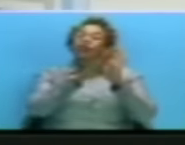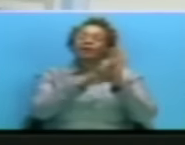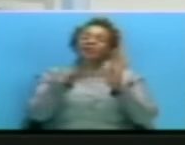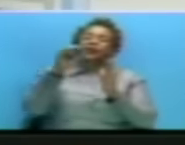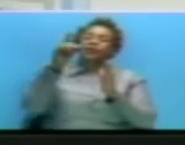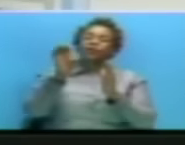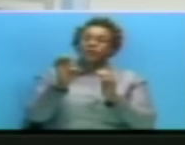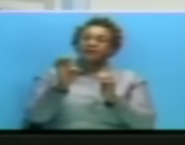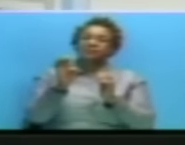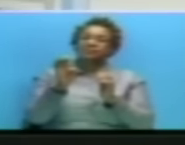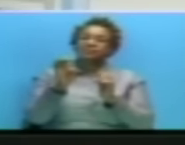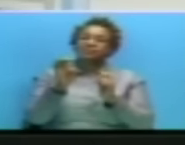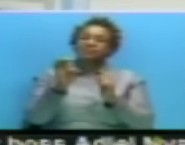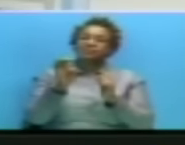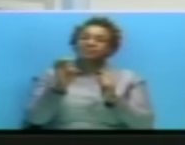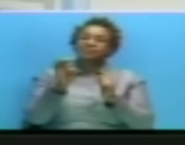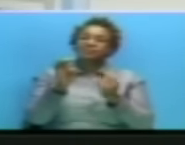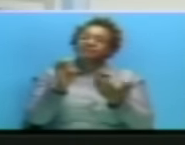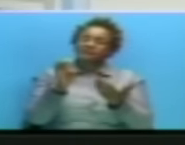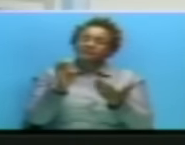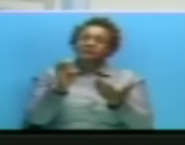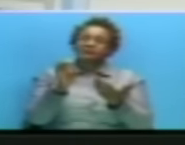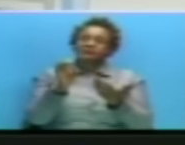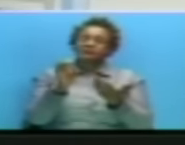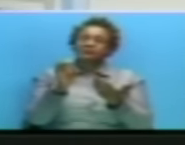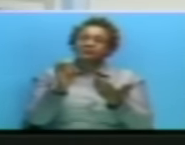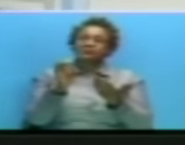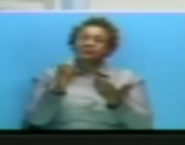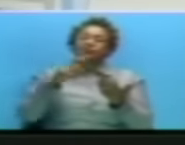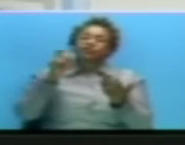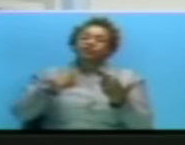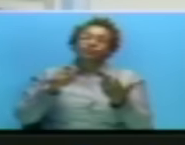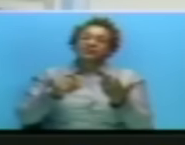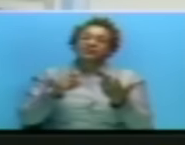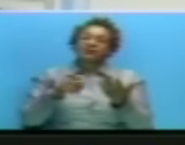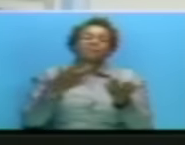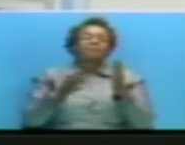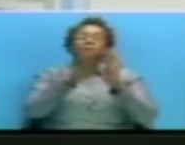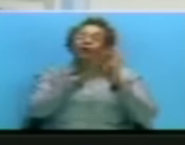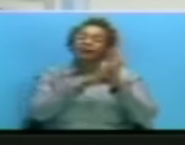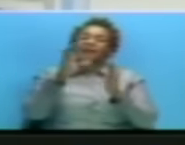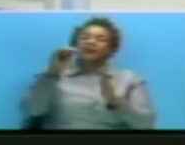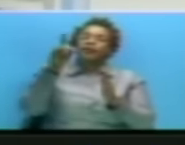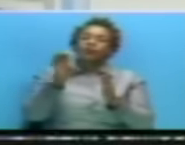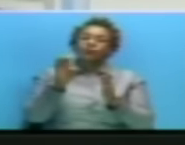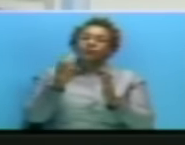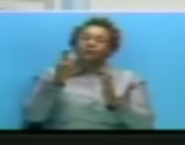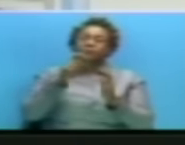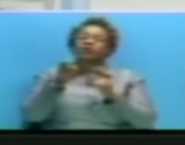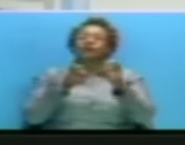yes, the jury is still out as to should the programming code be controlling content,